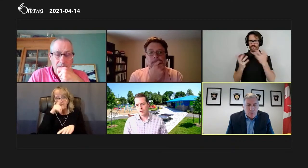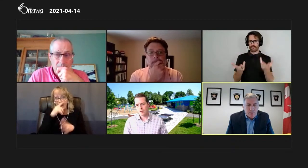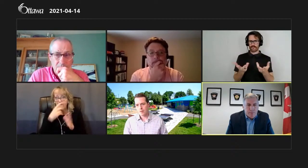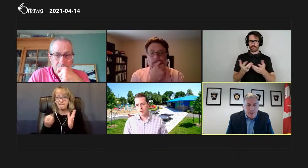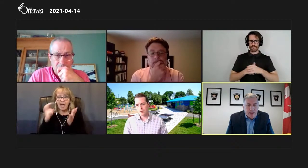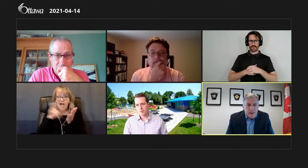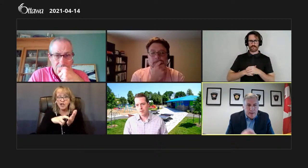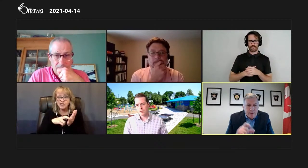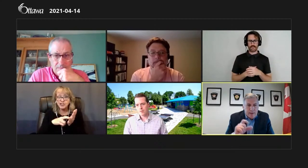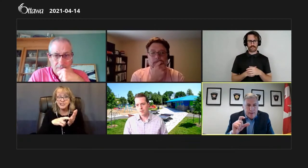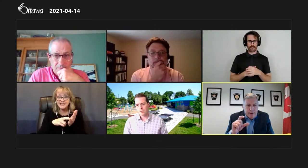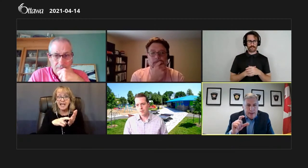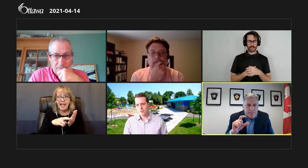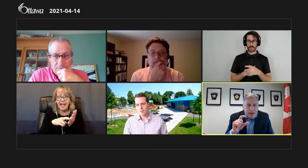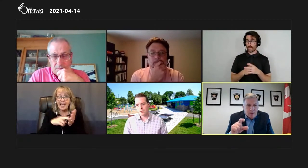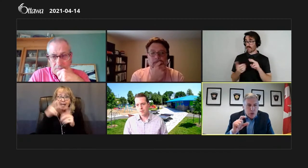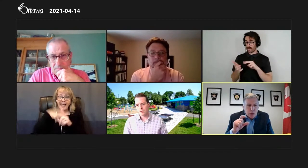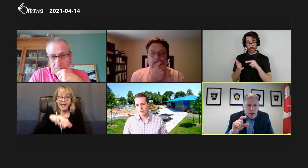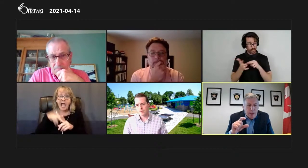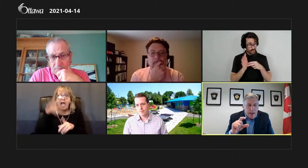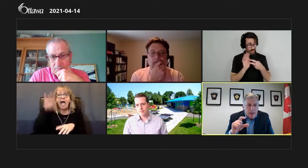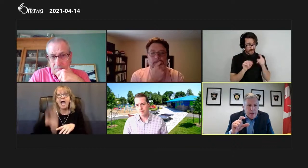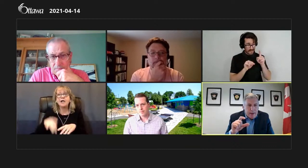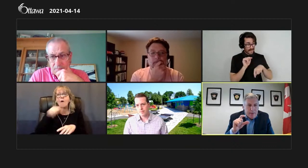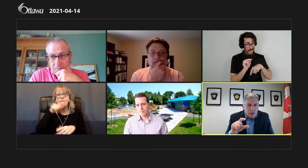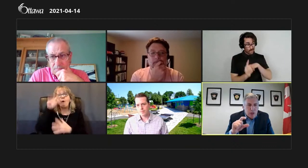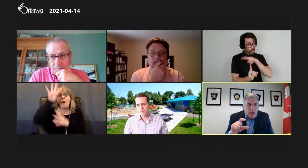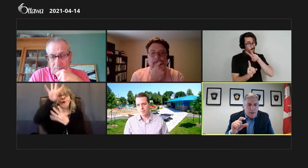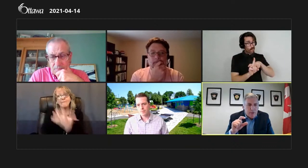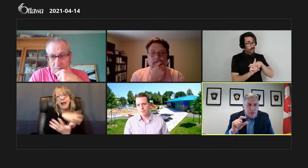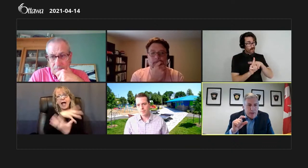So they can't get a spot because they're not